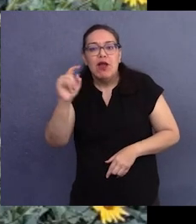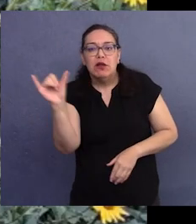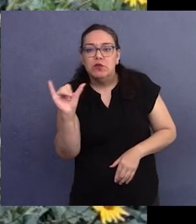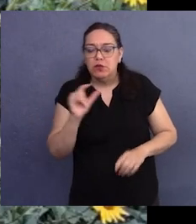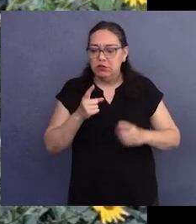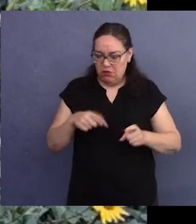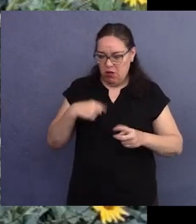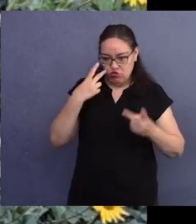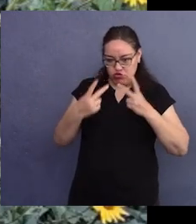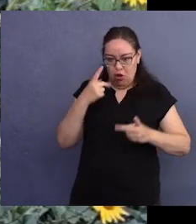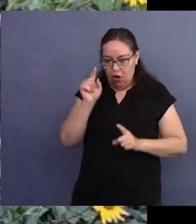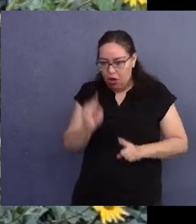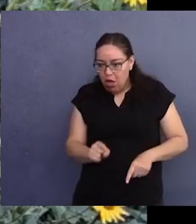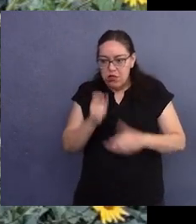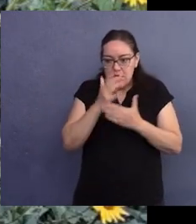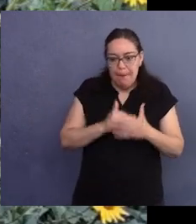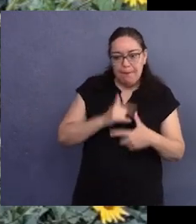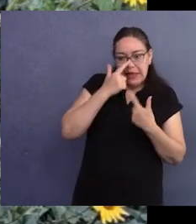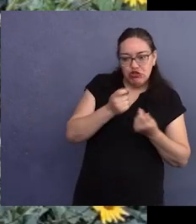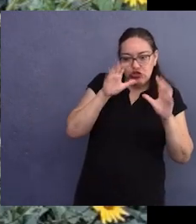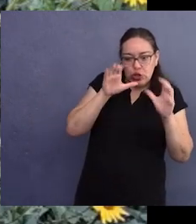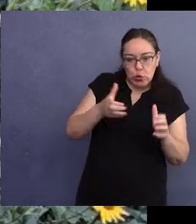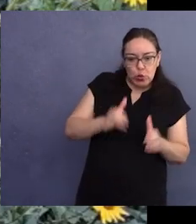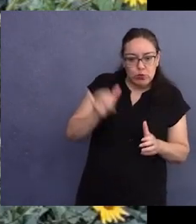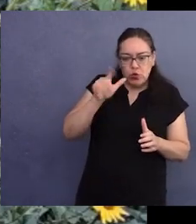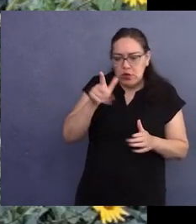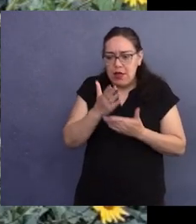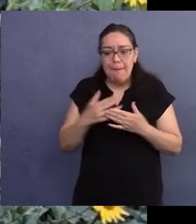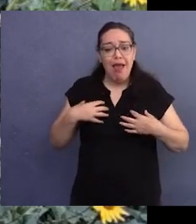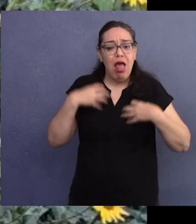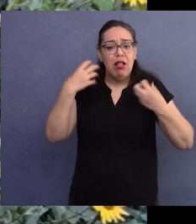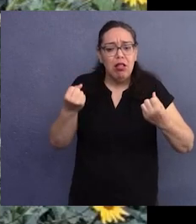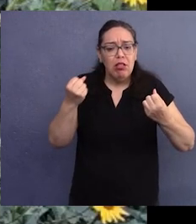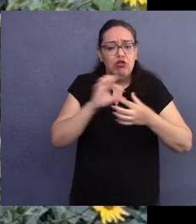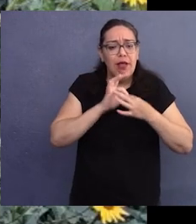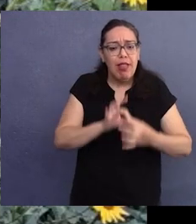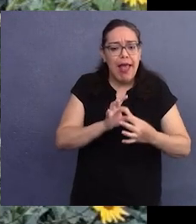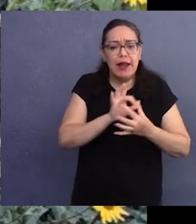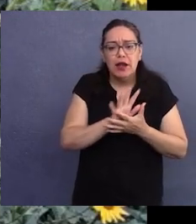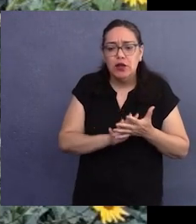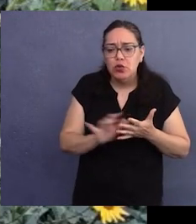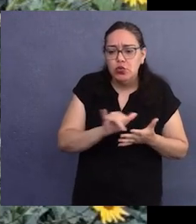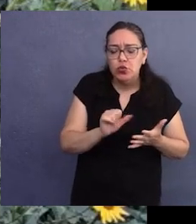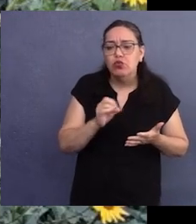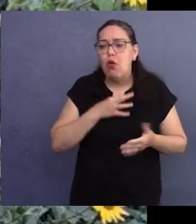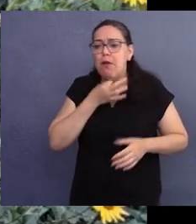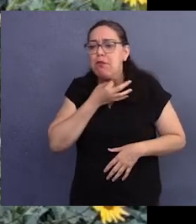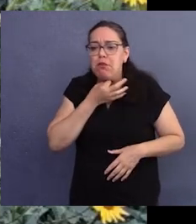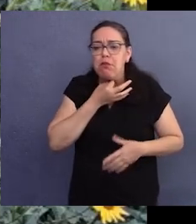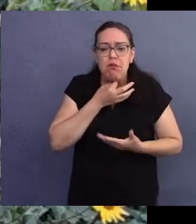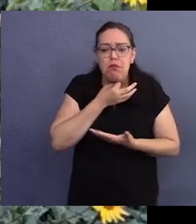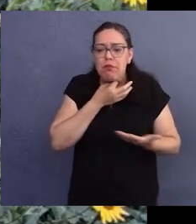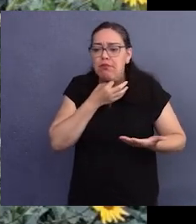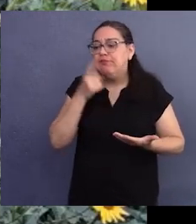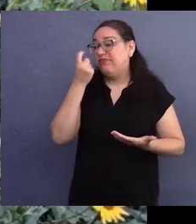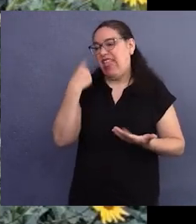I saw some health related things. And so I'd like to know more about, I keep an eye